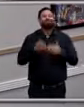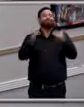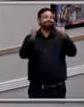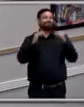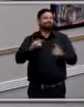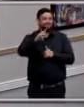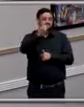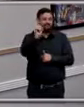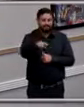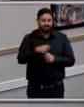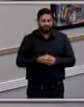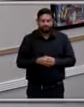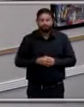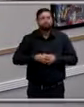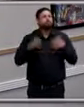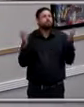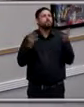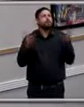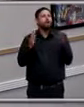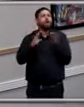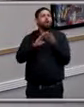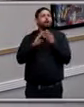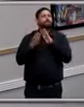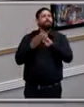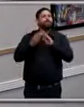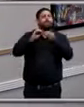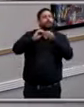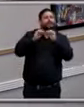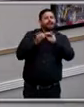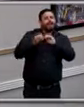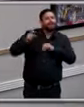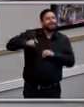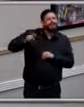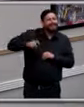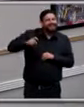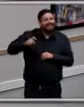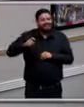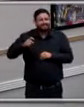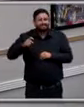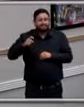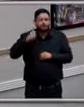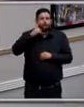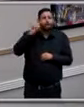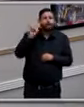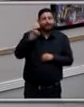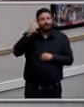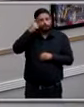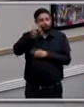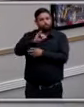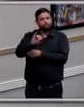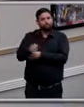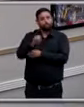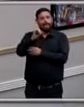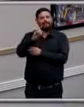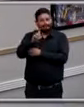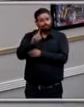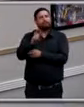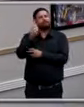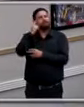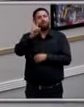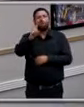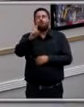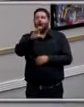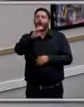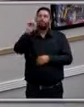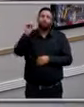is, what will the community numbers need to look like for Judson ISD to reconsider having a 100% mask